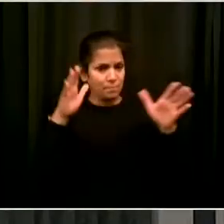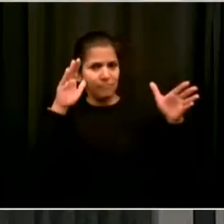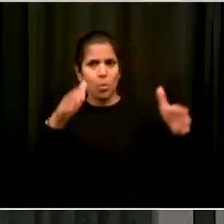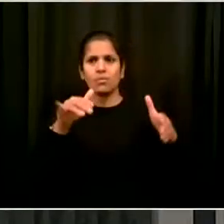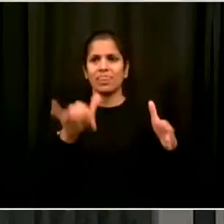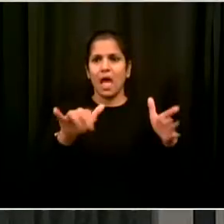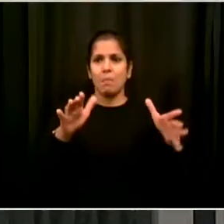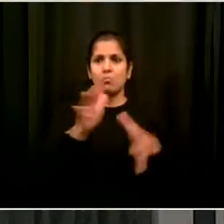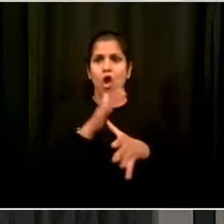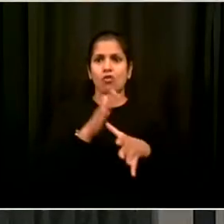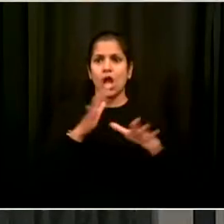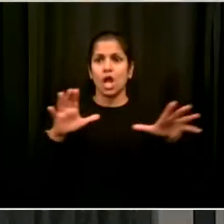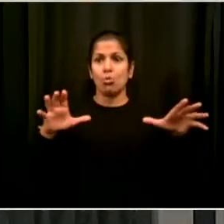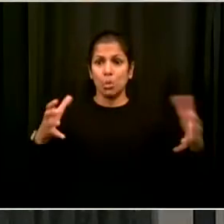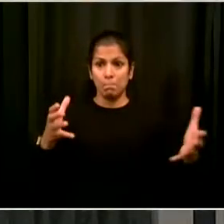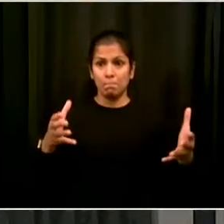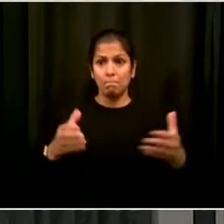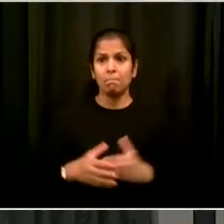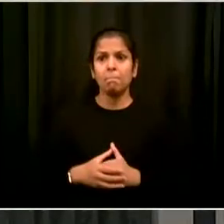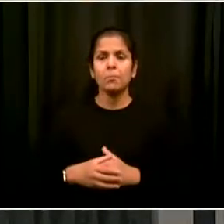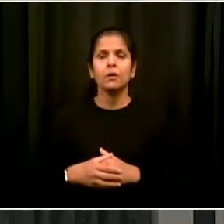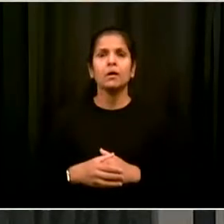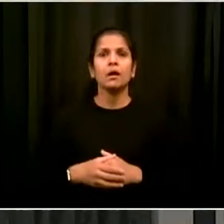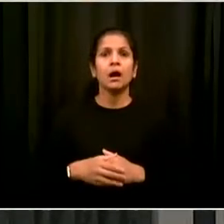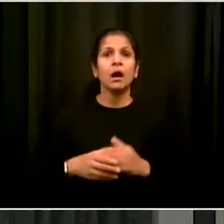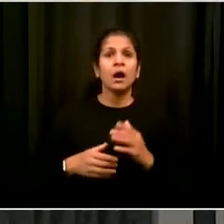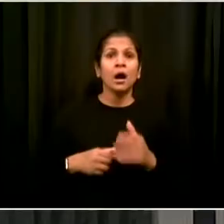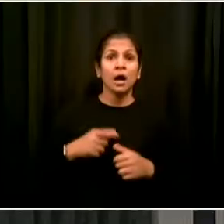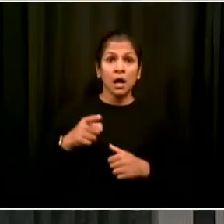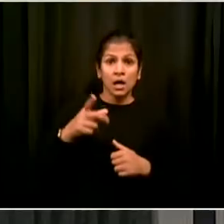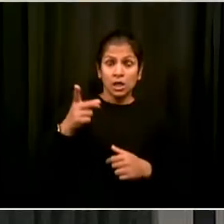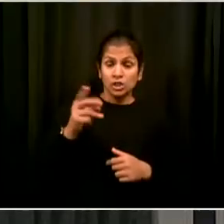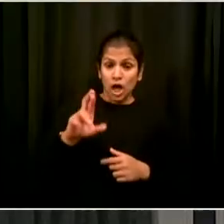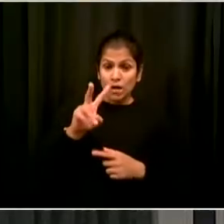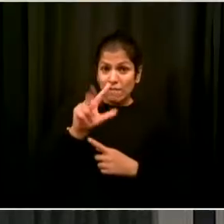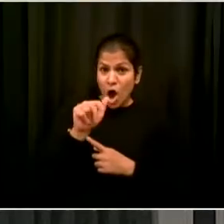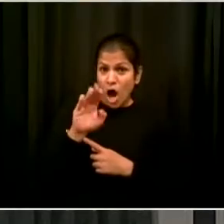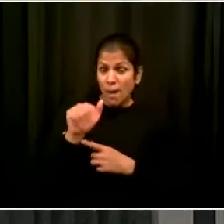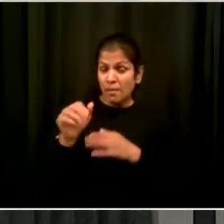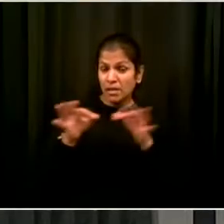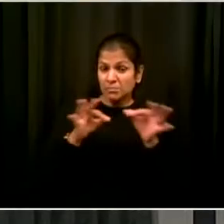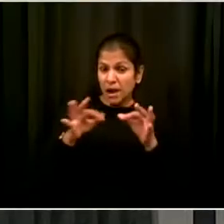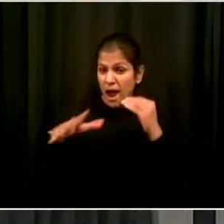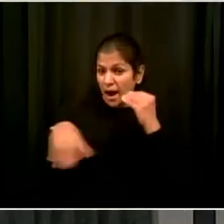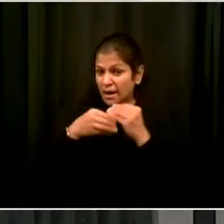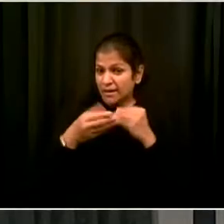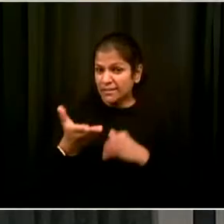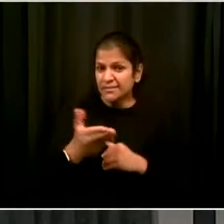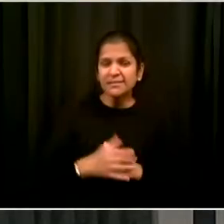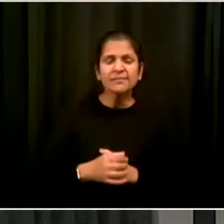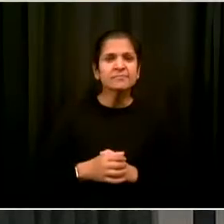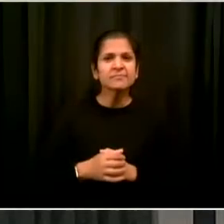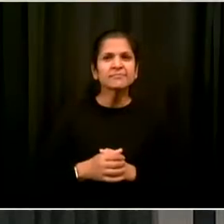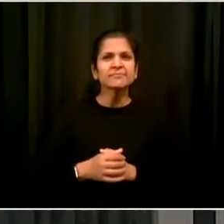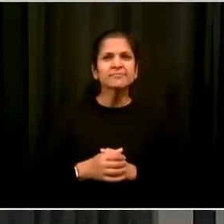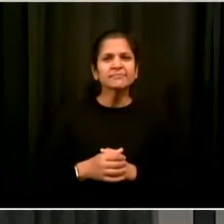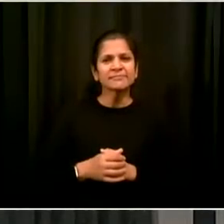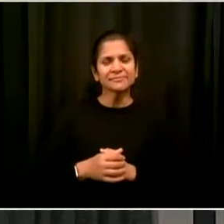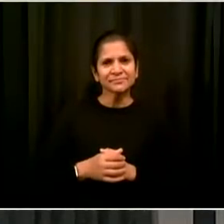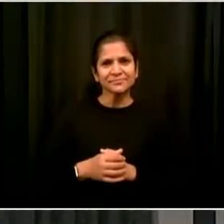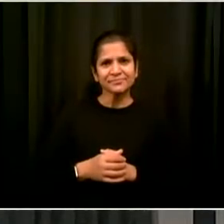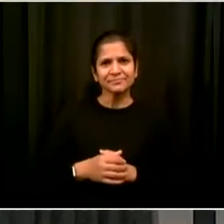it very granular and real, just what a vaccination is like, how it is like for the individual patient to go in